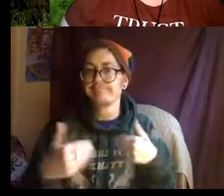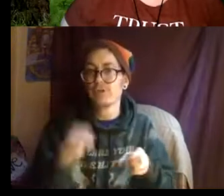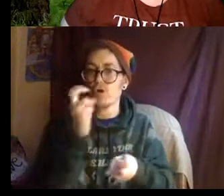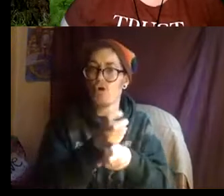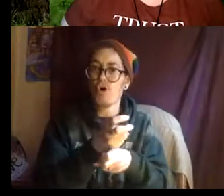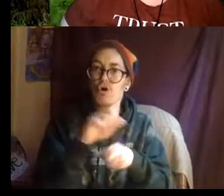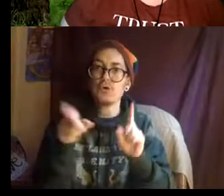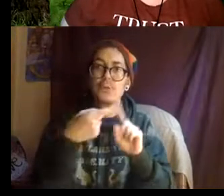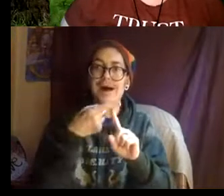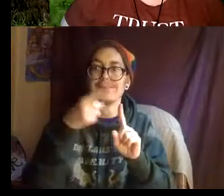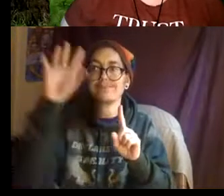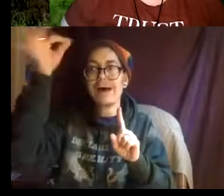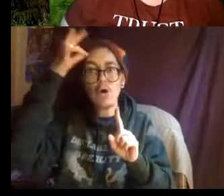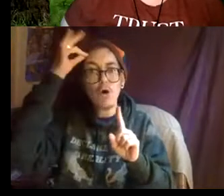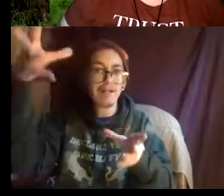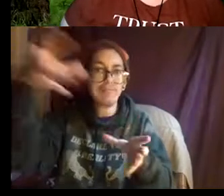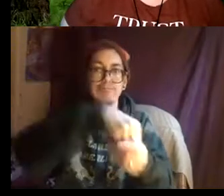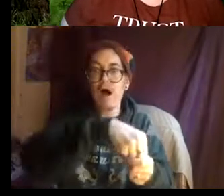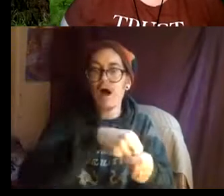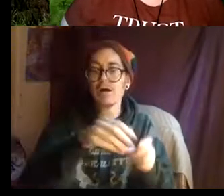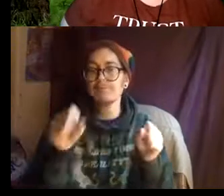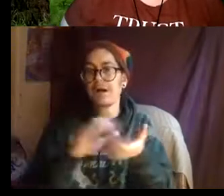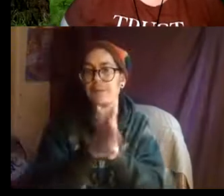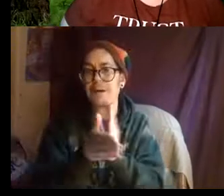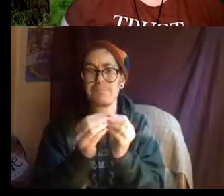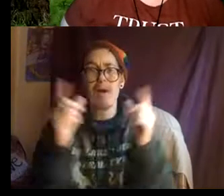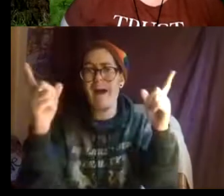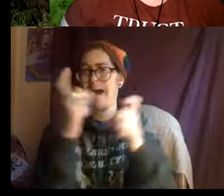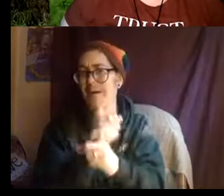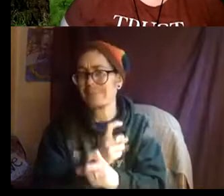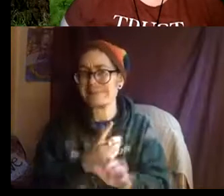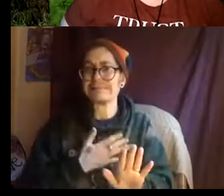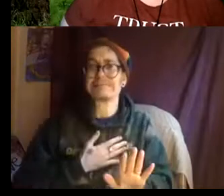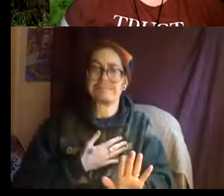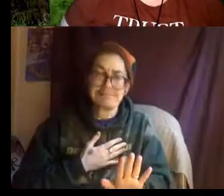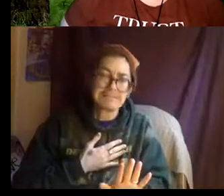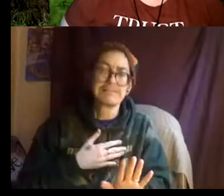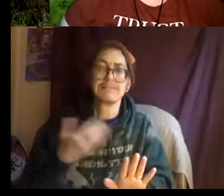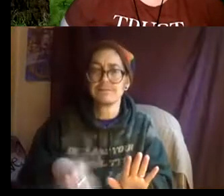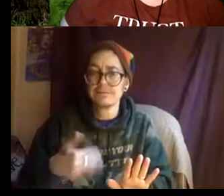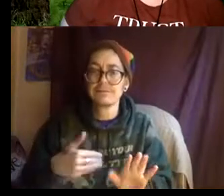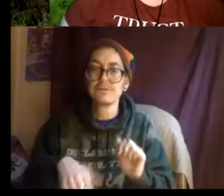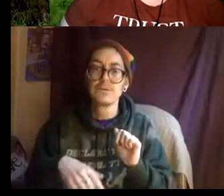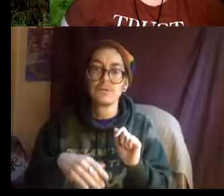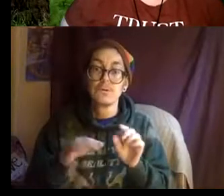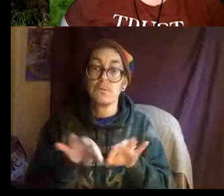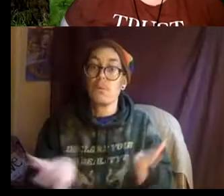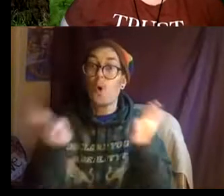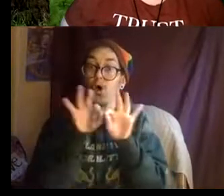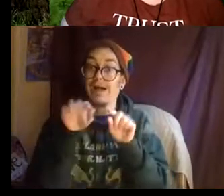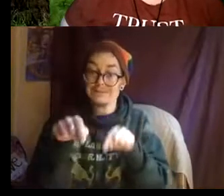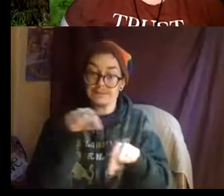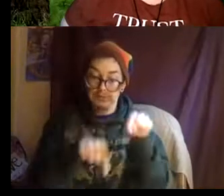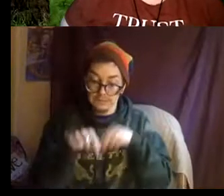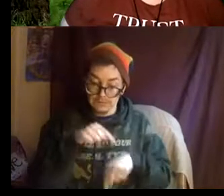children. And that is very hard to acknowledge the trauma that our systems can have